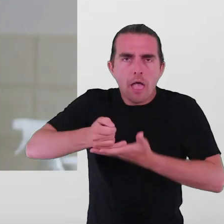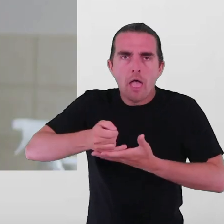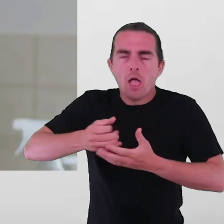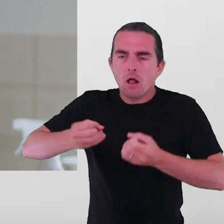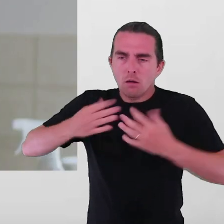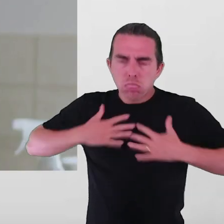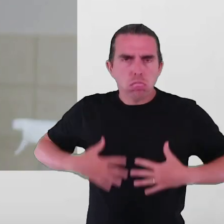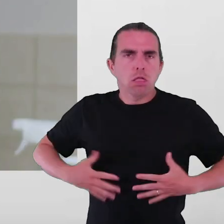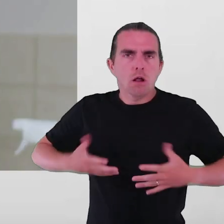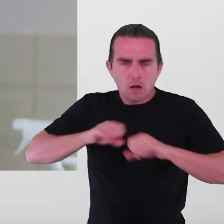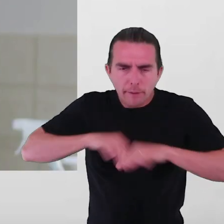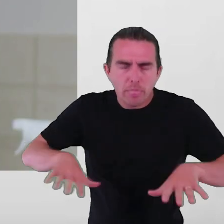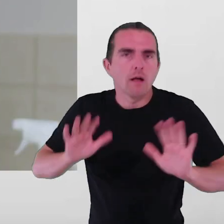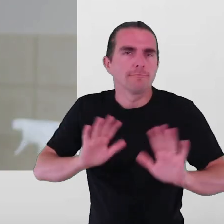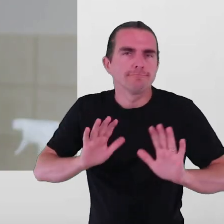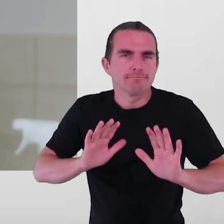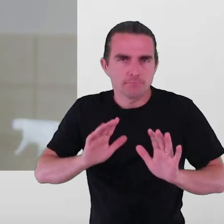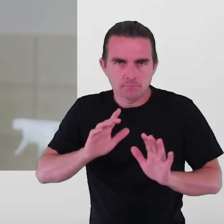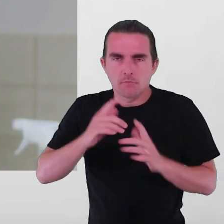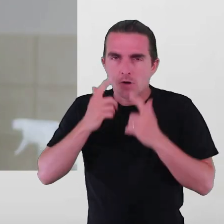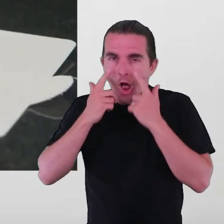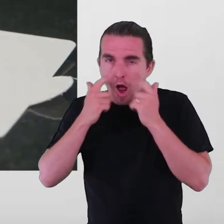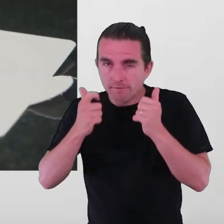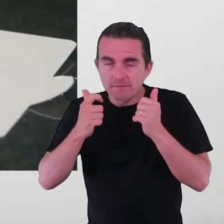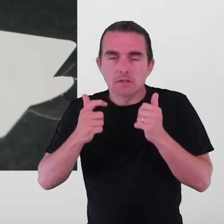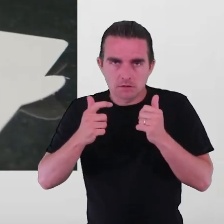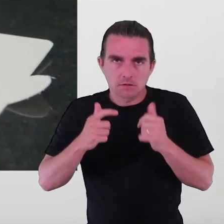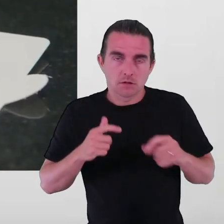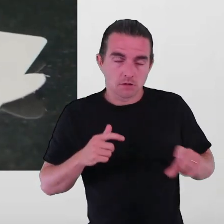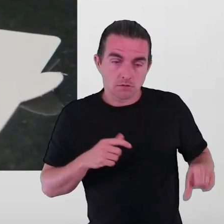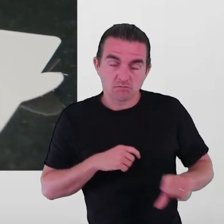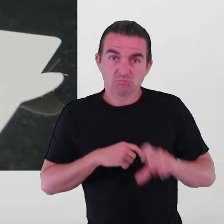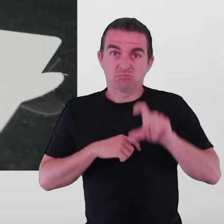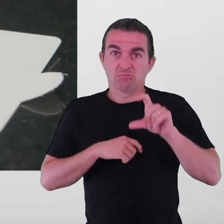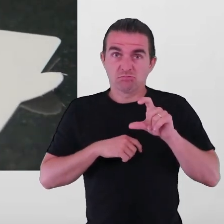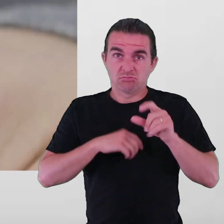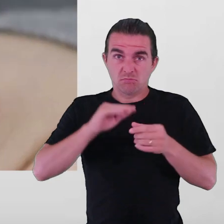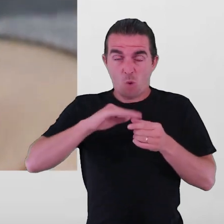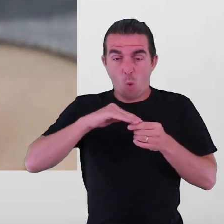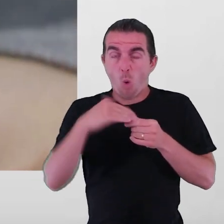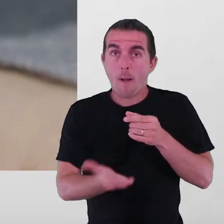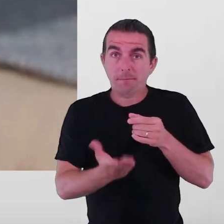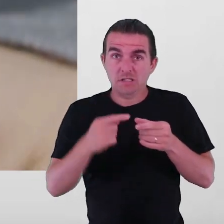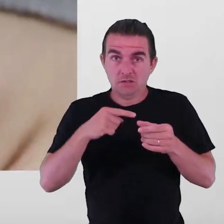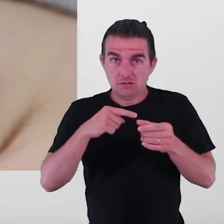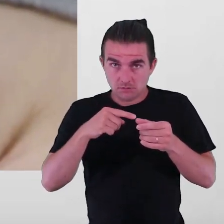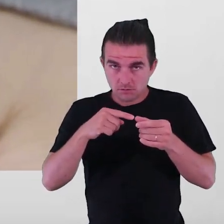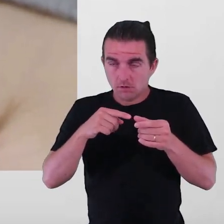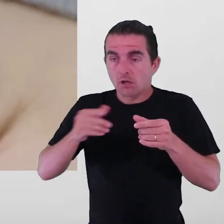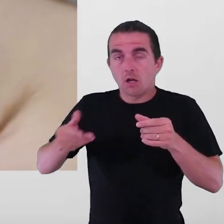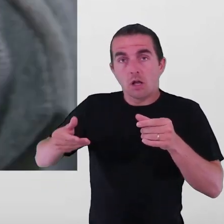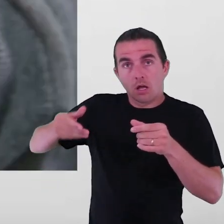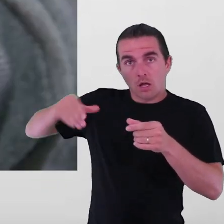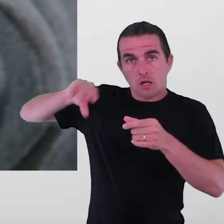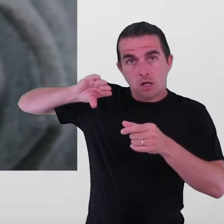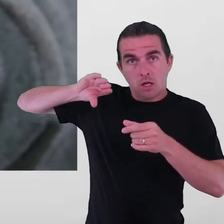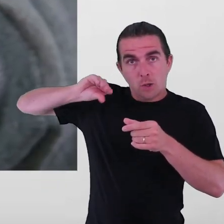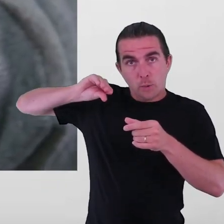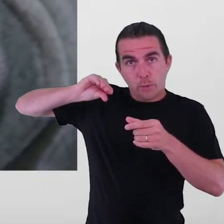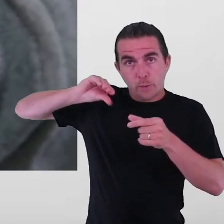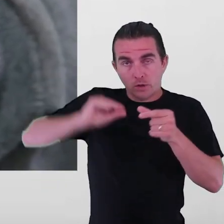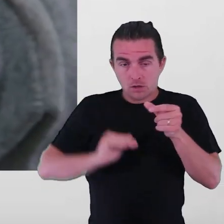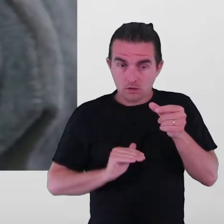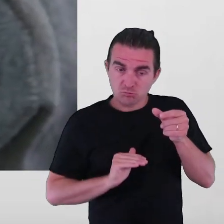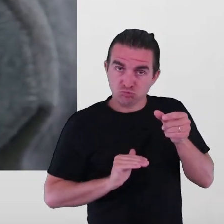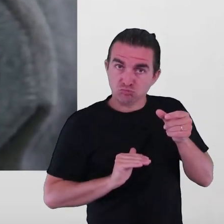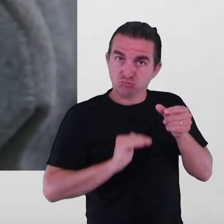being careful not to spill any of the fluid. Now open the extraction tube and pour in all